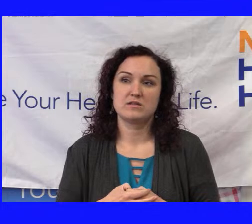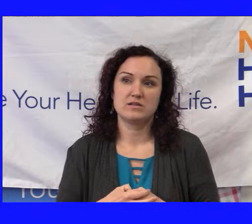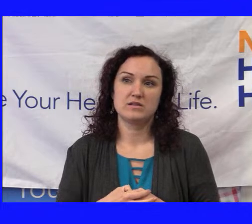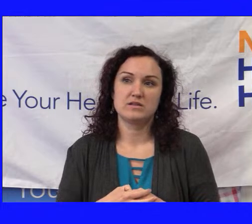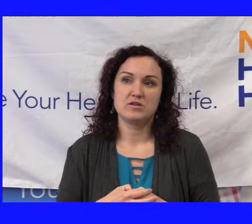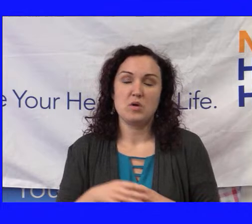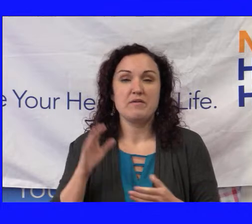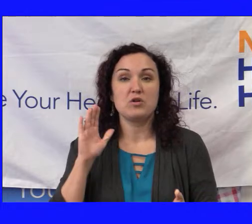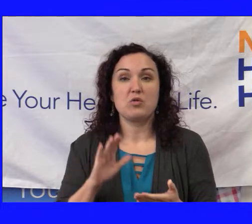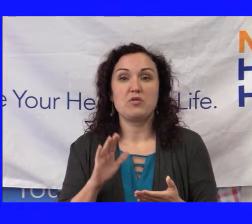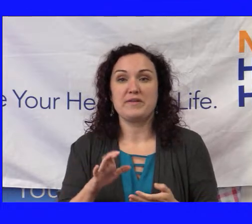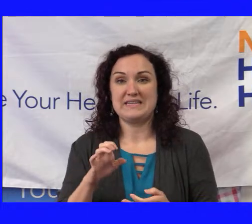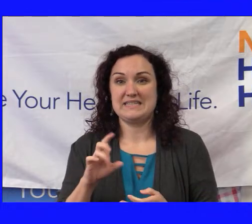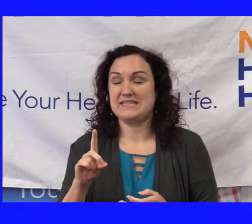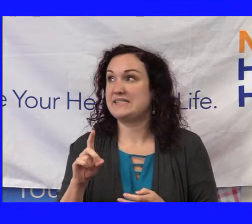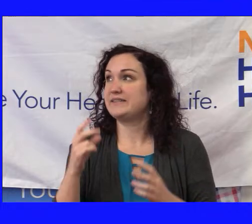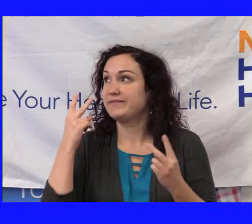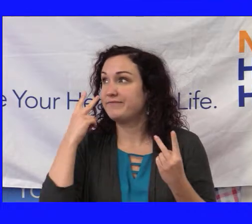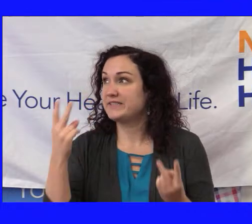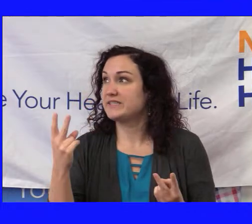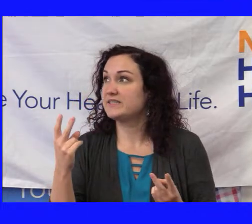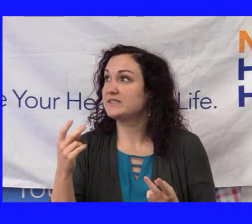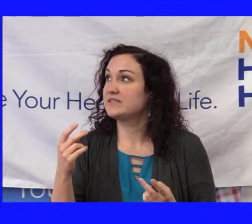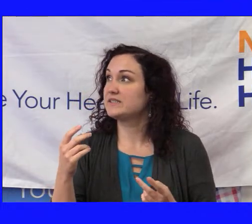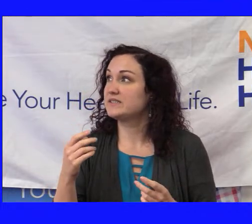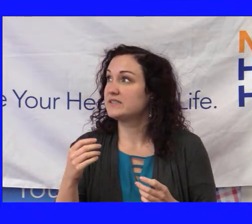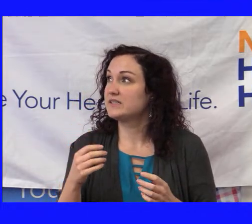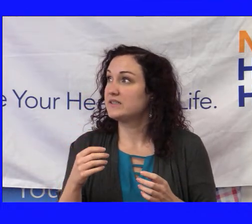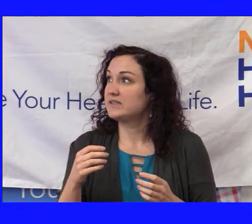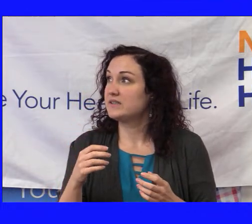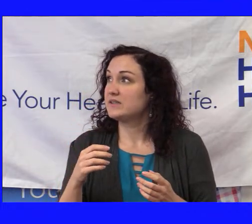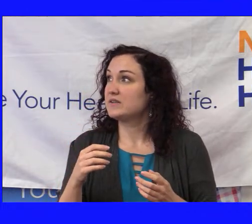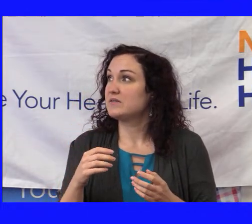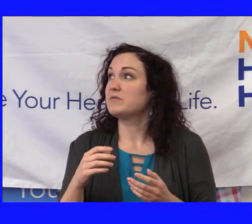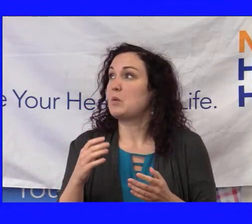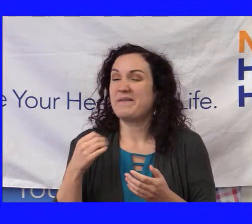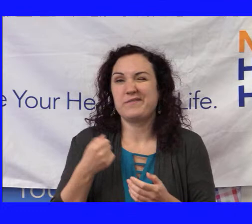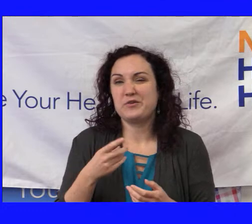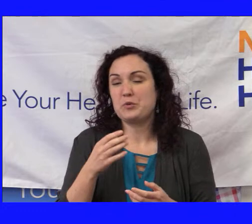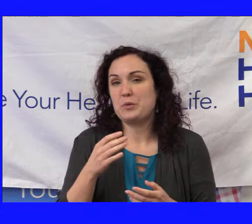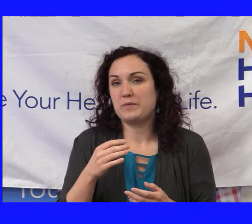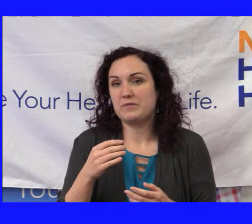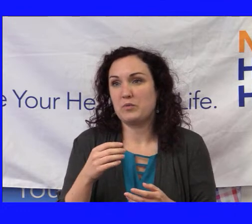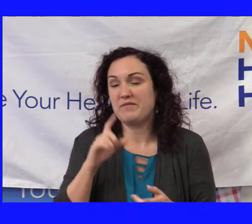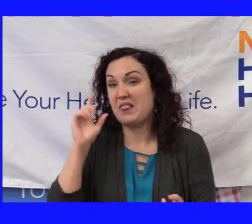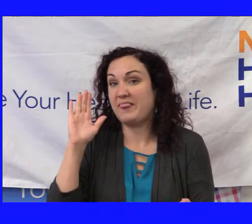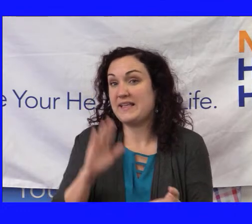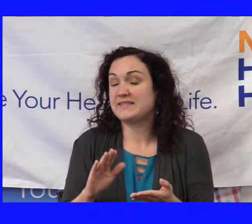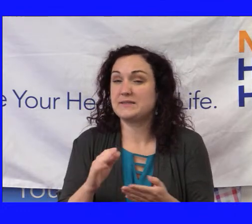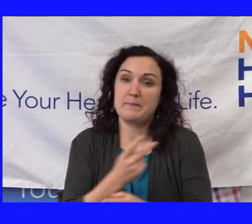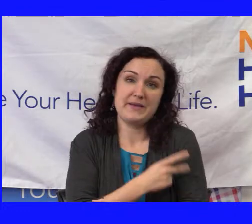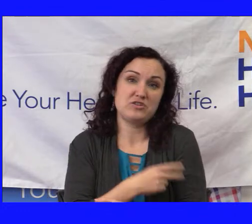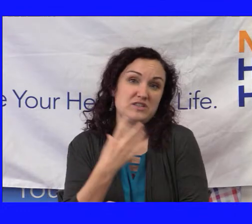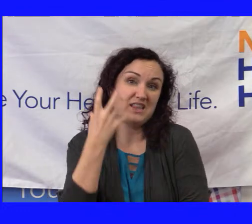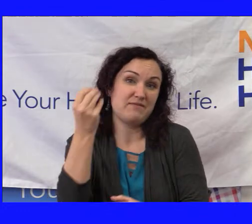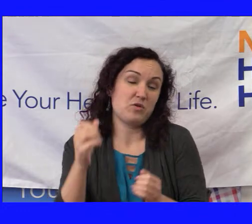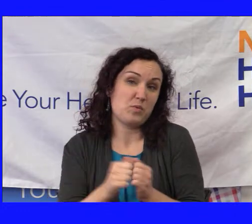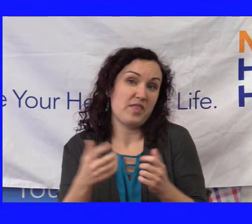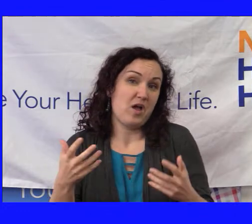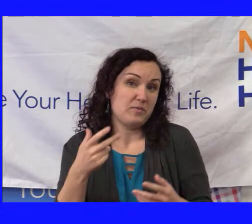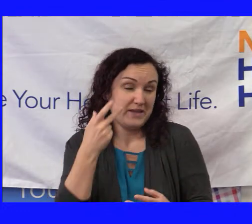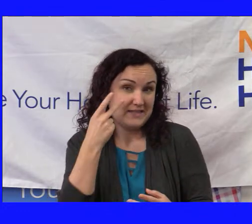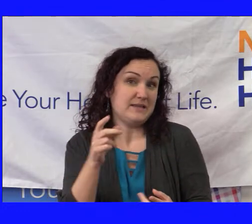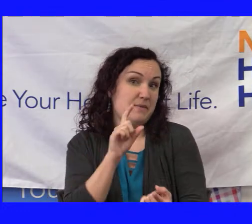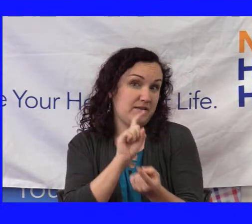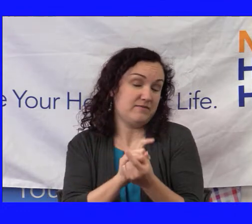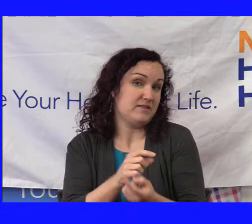acuity ED visits, so we have fewer patients leaving without being seen. Had some good results on inpatient care experience, and